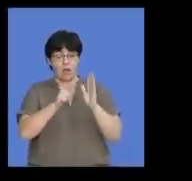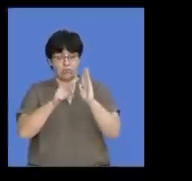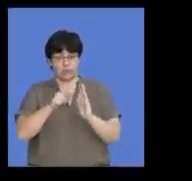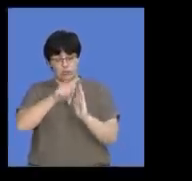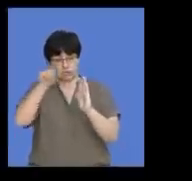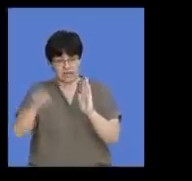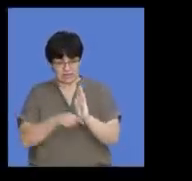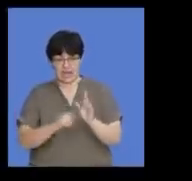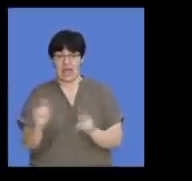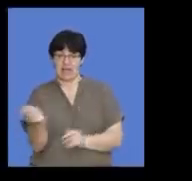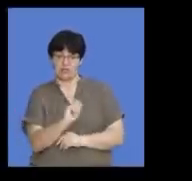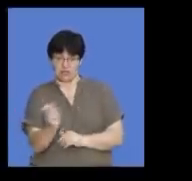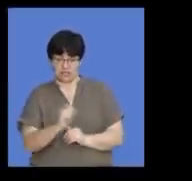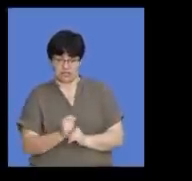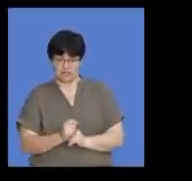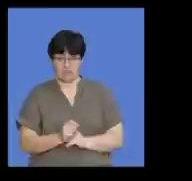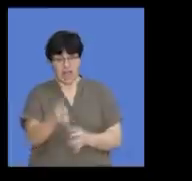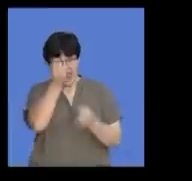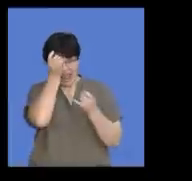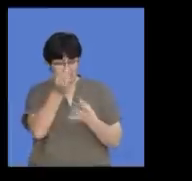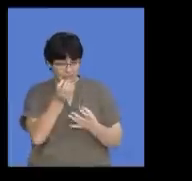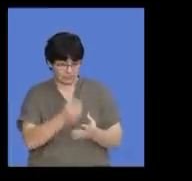as eraser. Some tips for you.